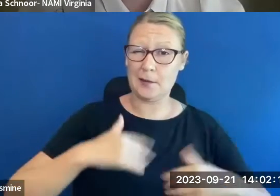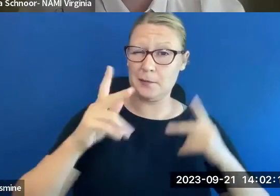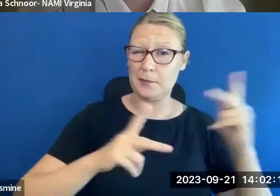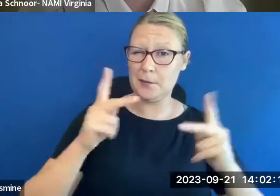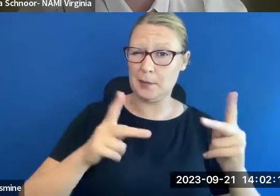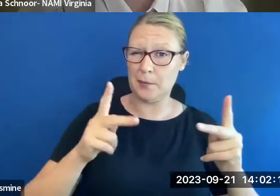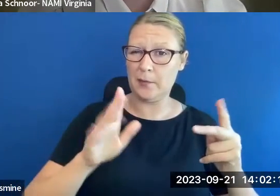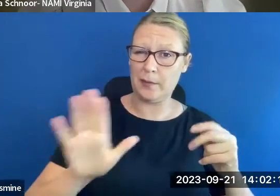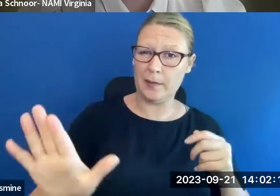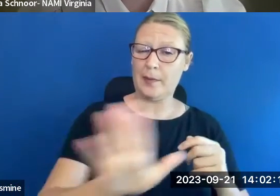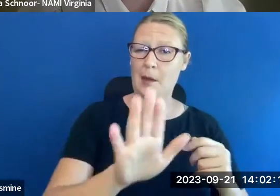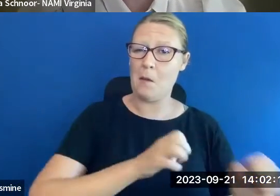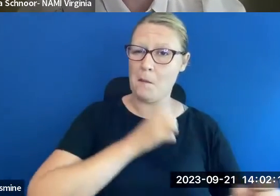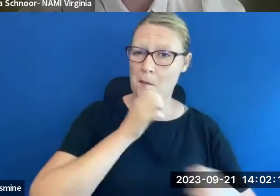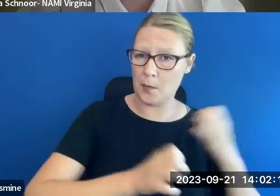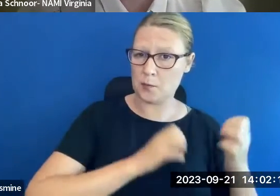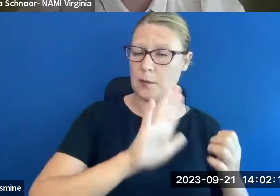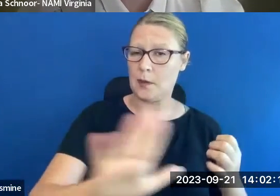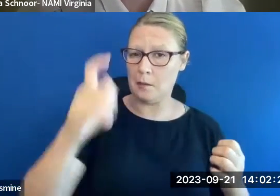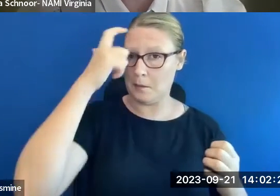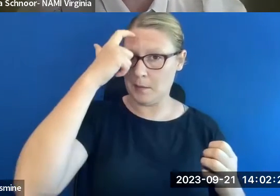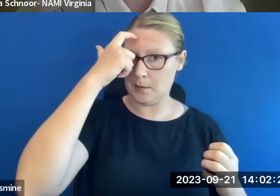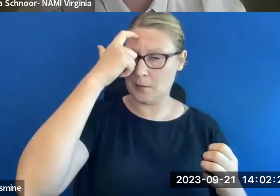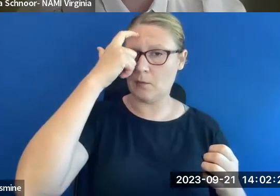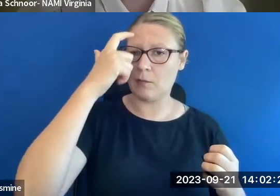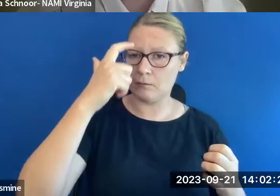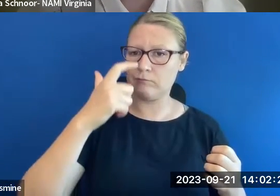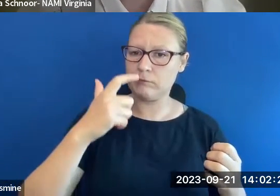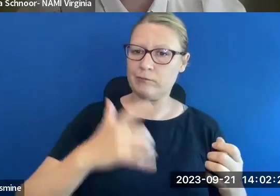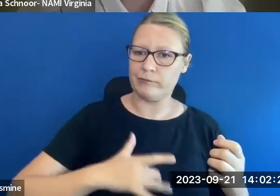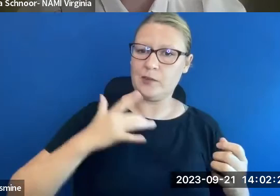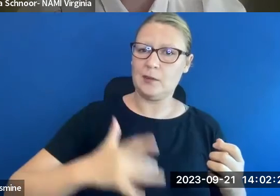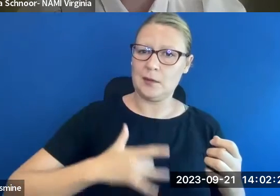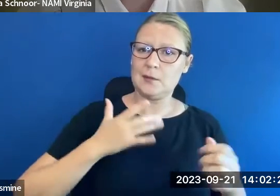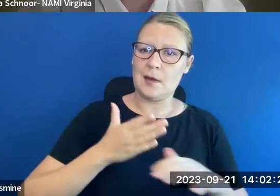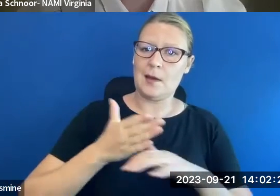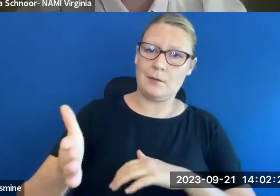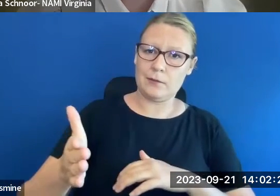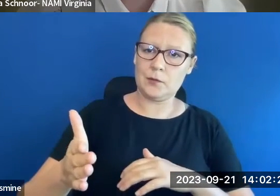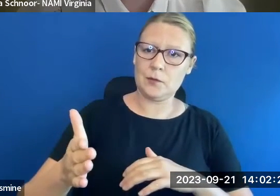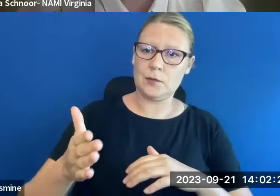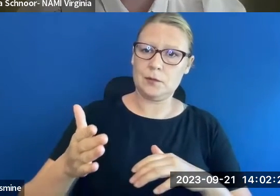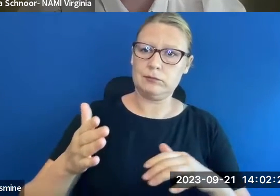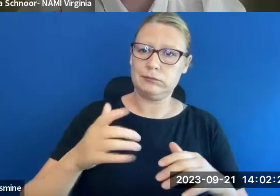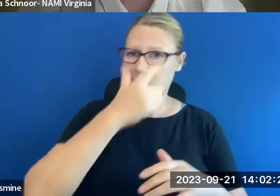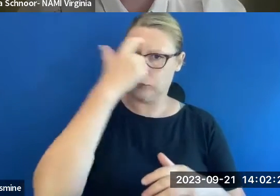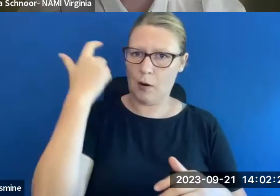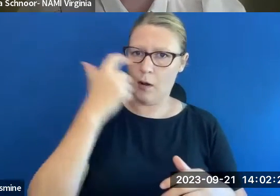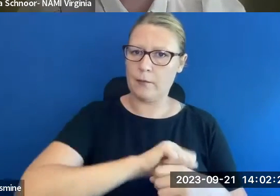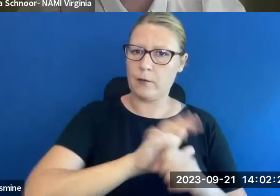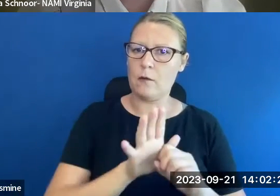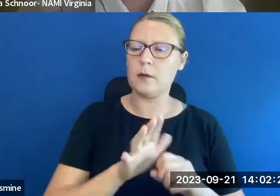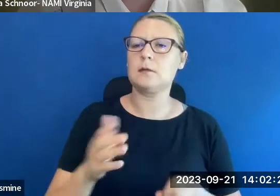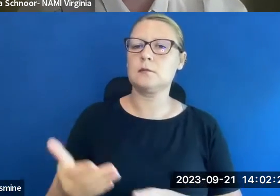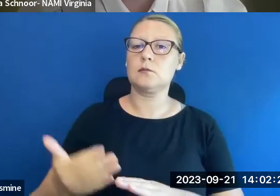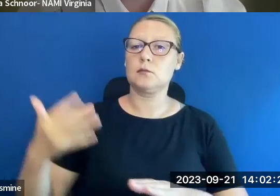them both emotionally and mentally as well. I feel that there previously, children